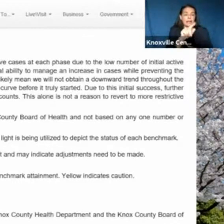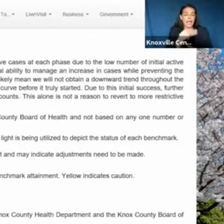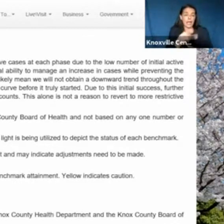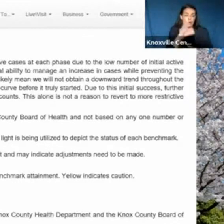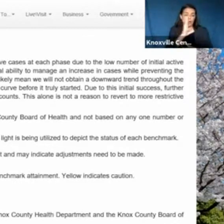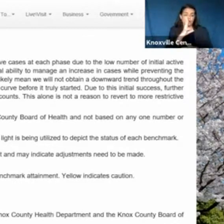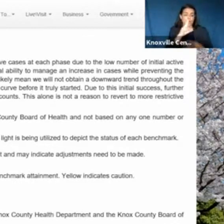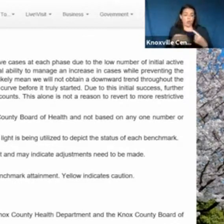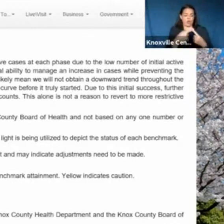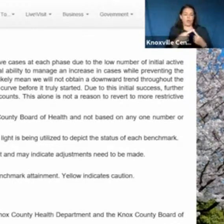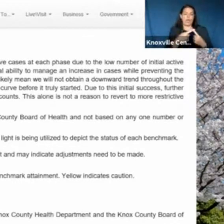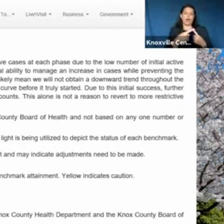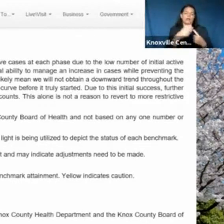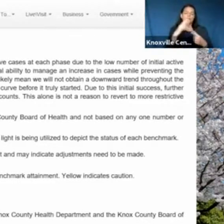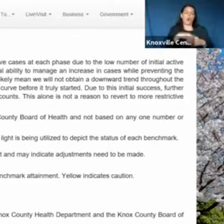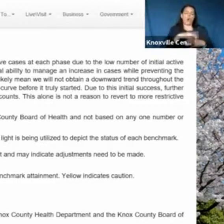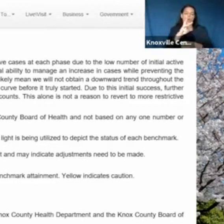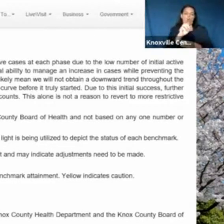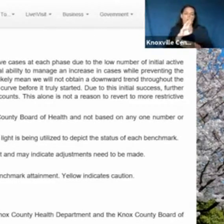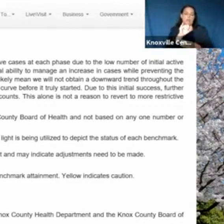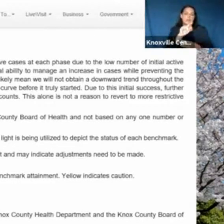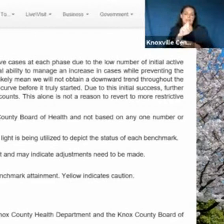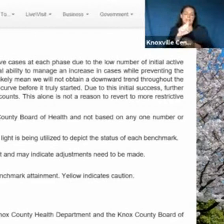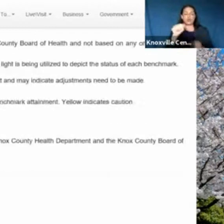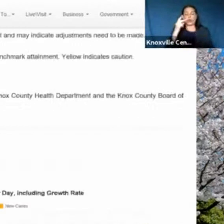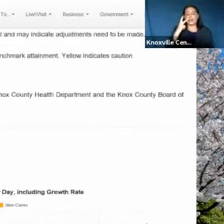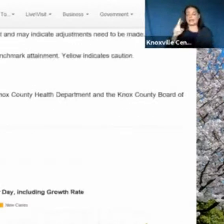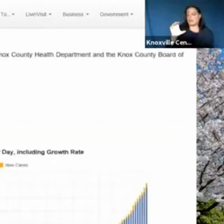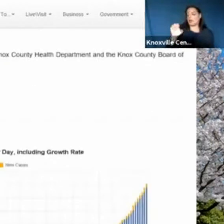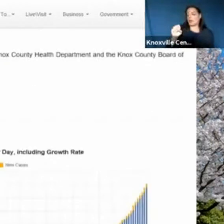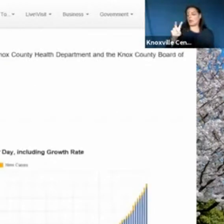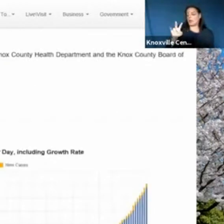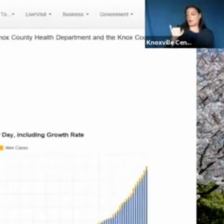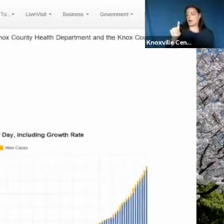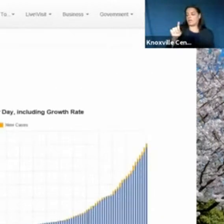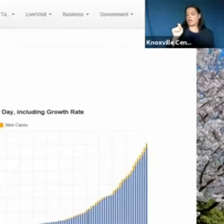about is on our website. You can find it at